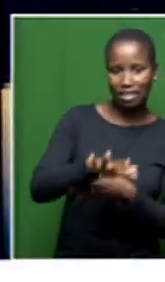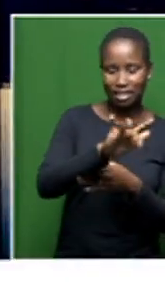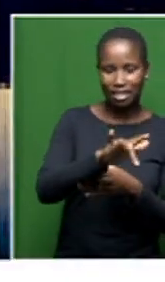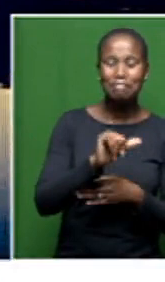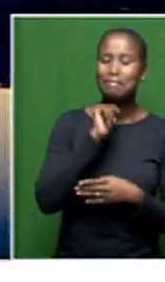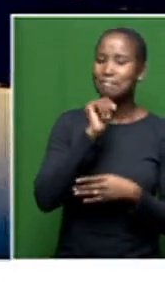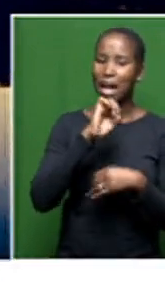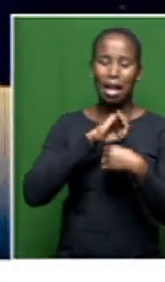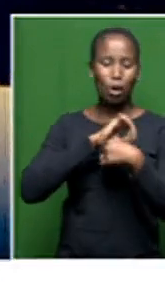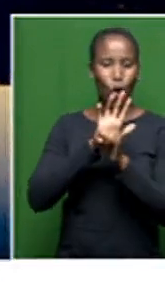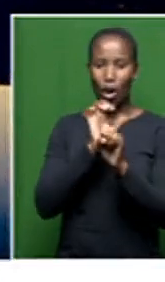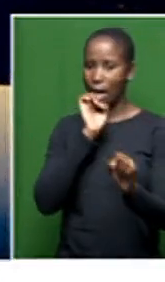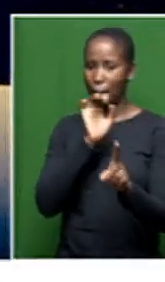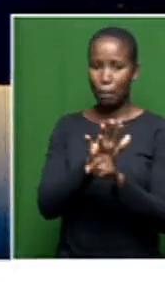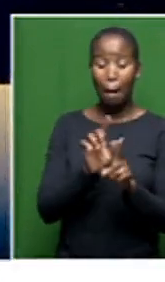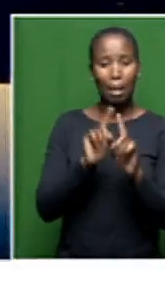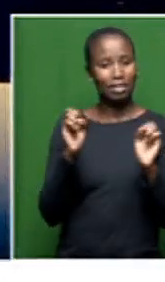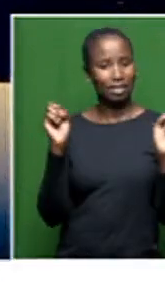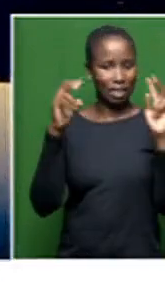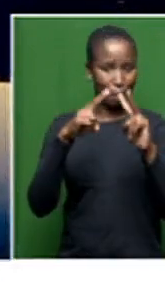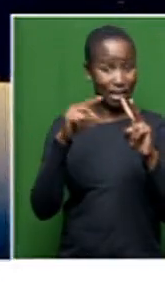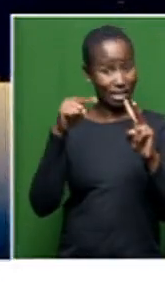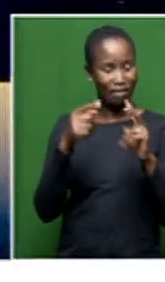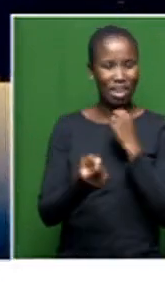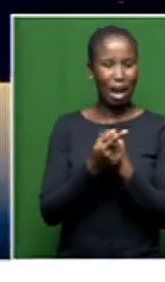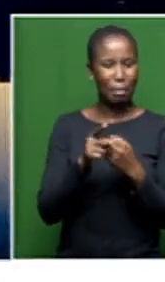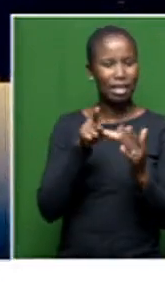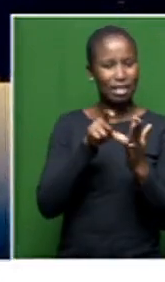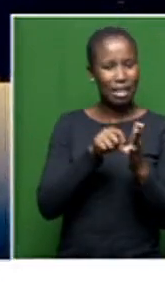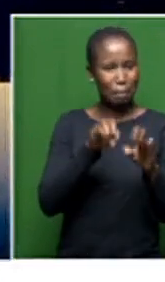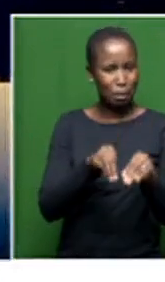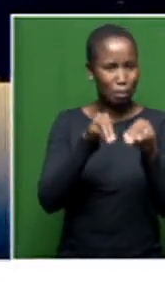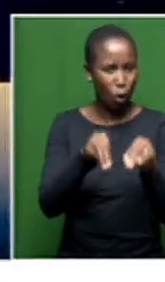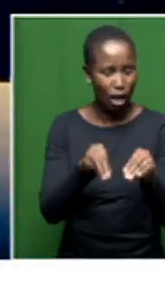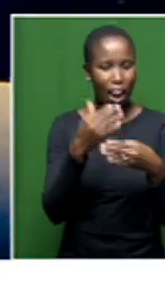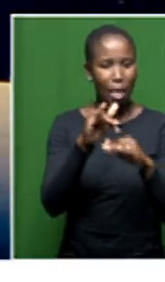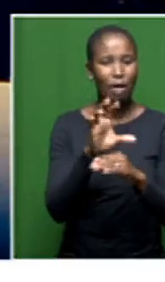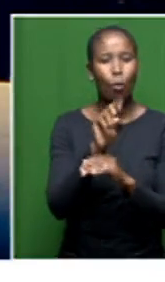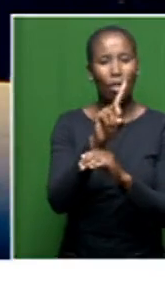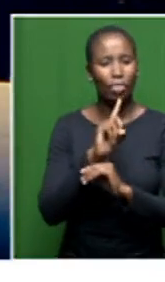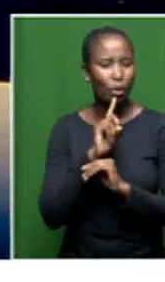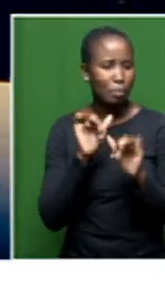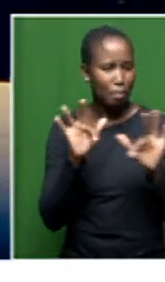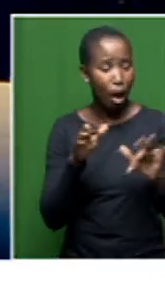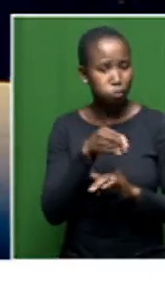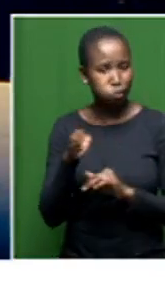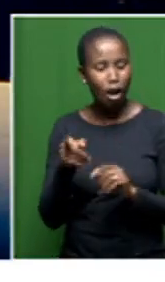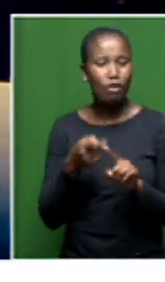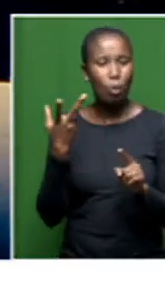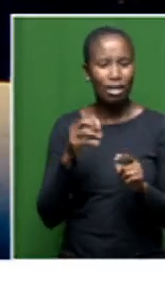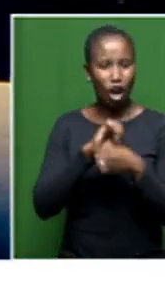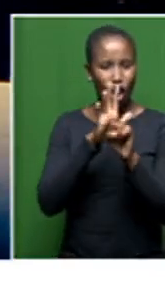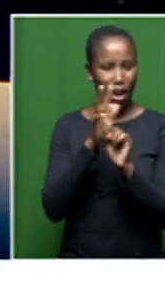of COVID-19. The summit, which was postponed last year, is limited to 1,000 delegates due to COVID-19